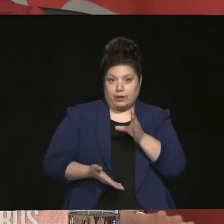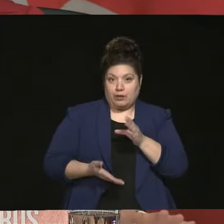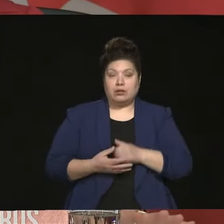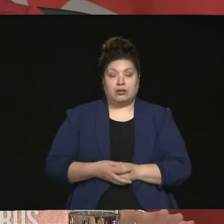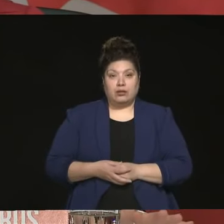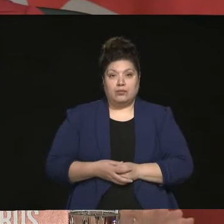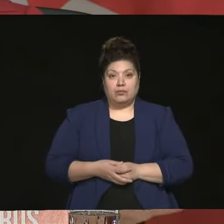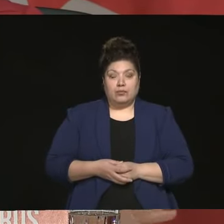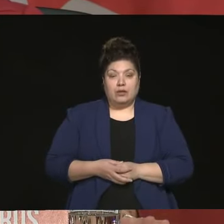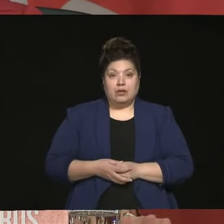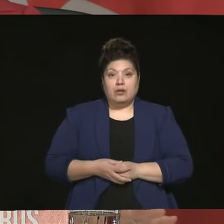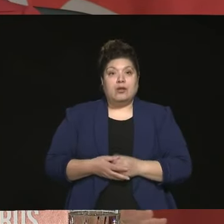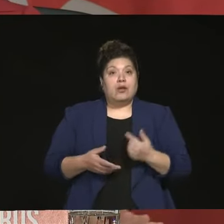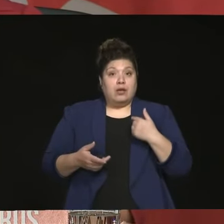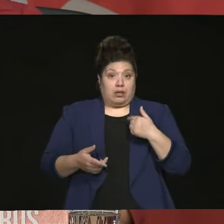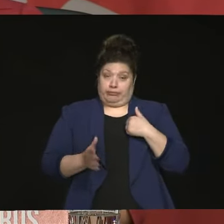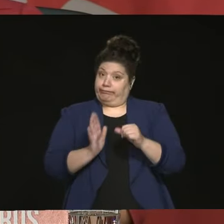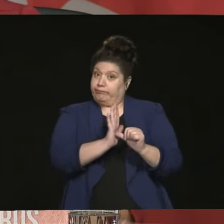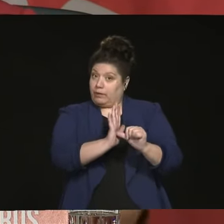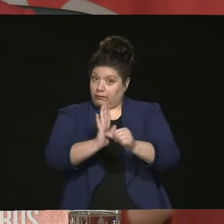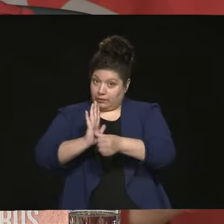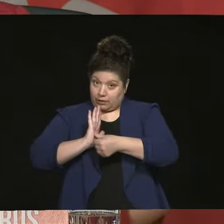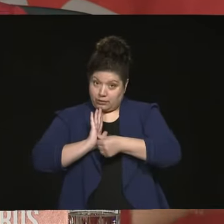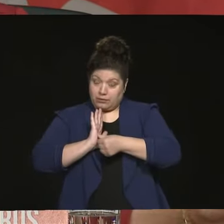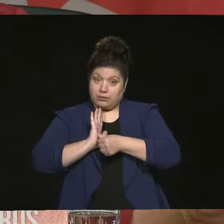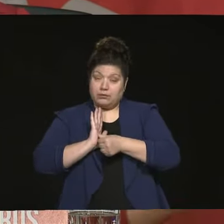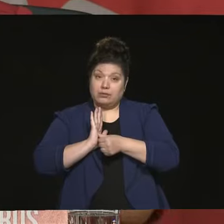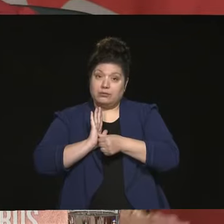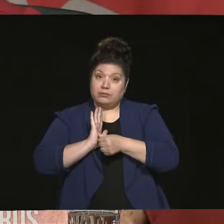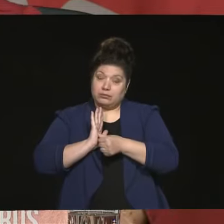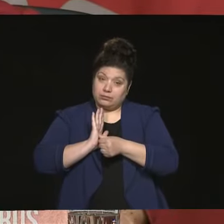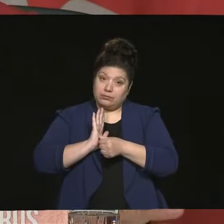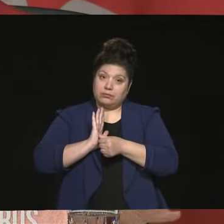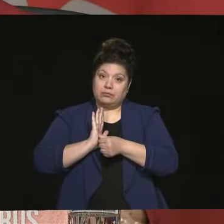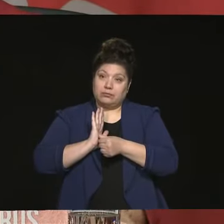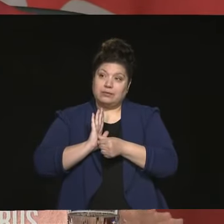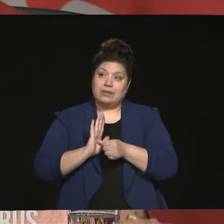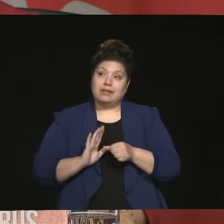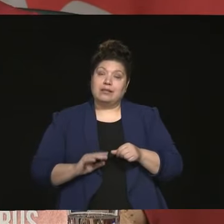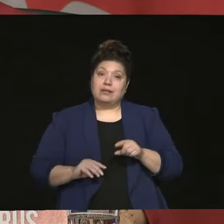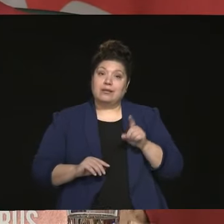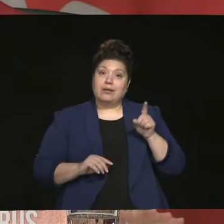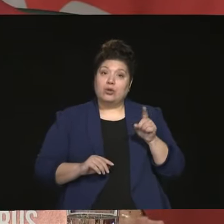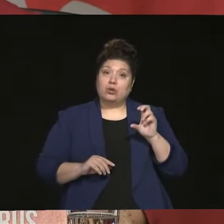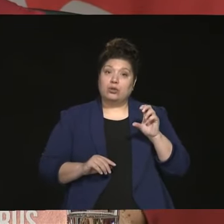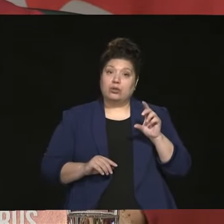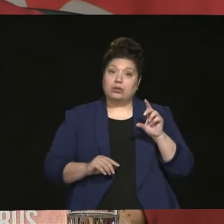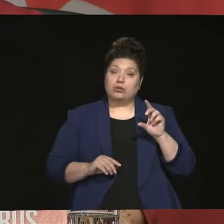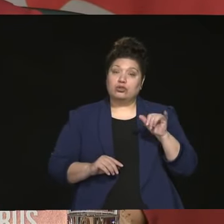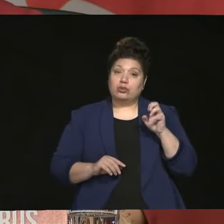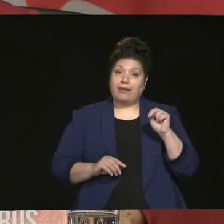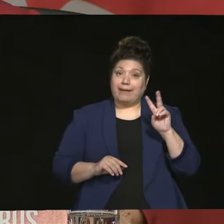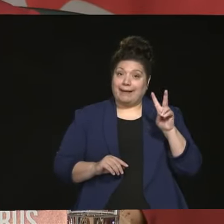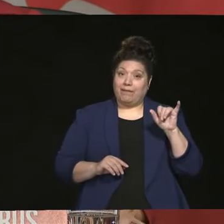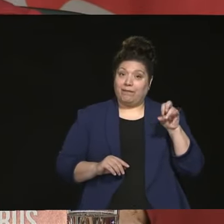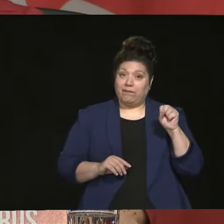to emphasize, as Jean-Yves has already said, we are fully seized of the urgency